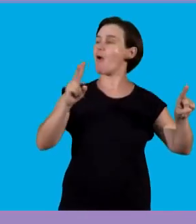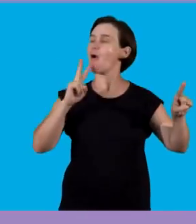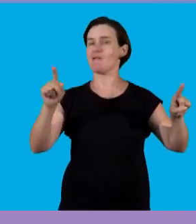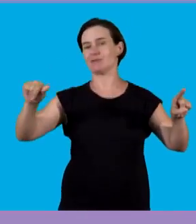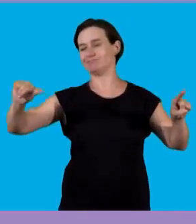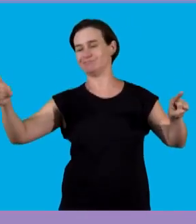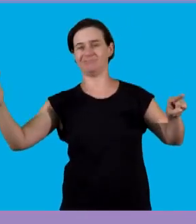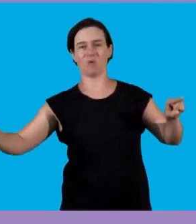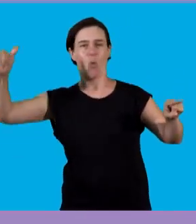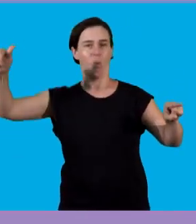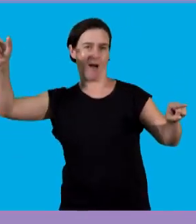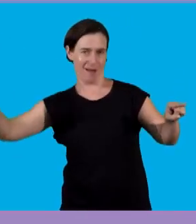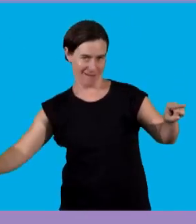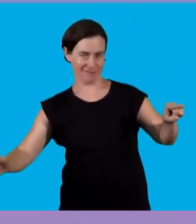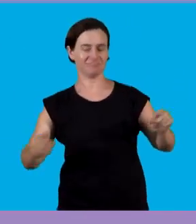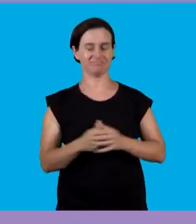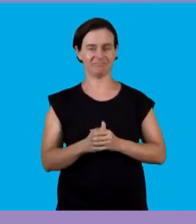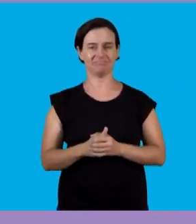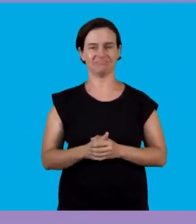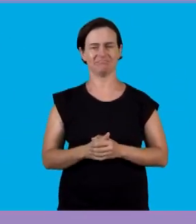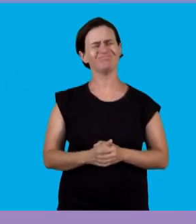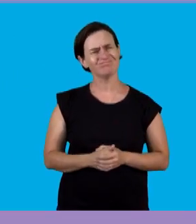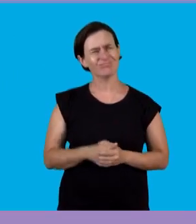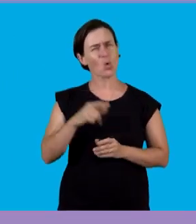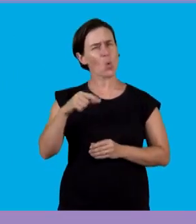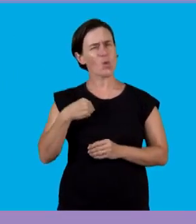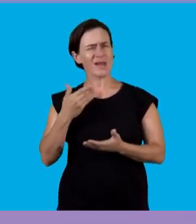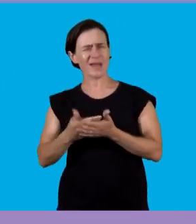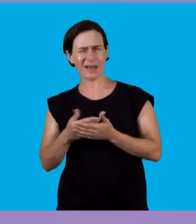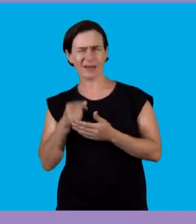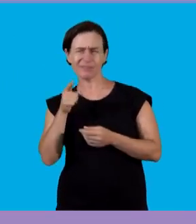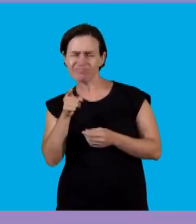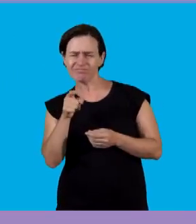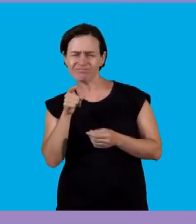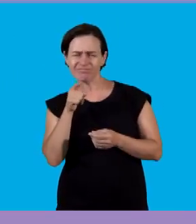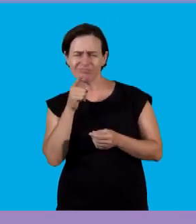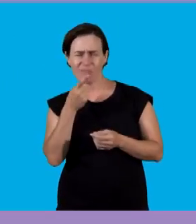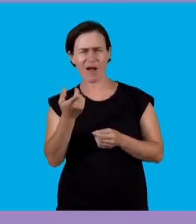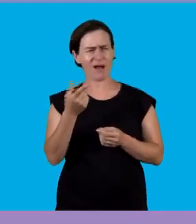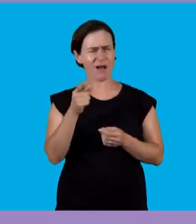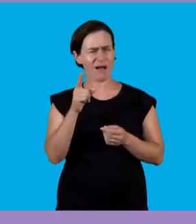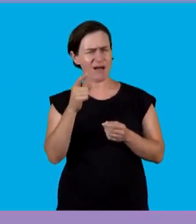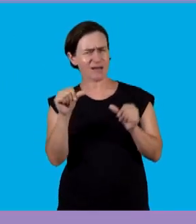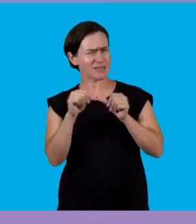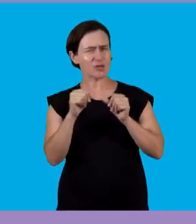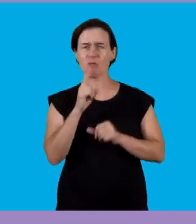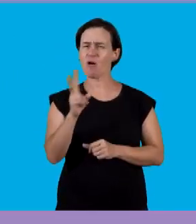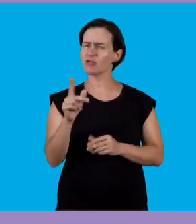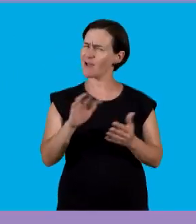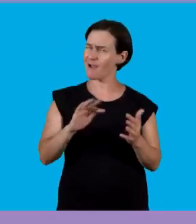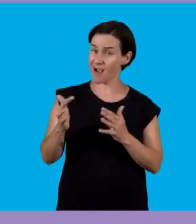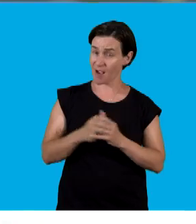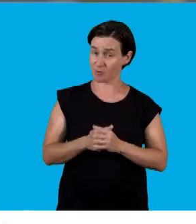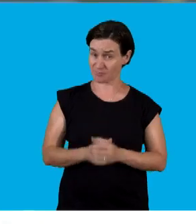output values. So since as well we have the output values, how are we going to find those input values?